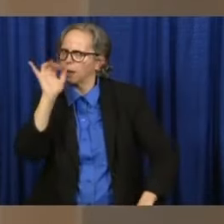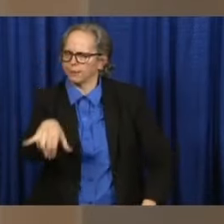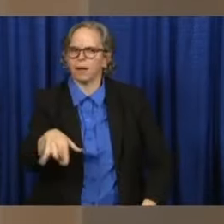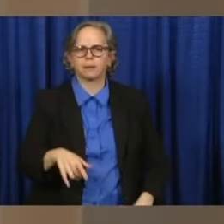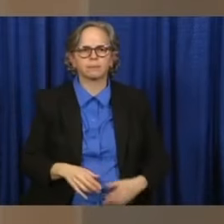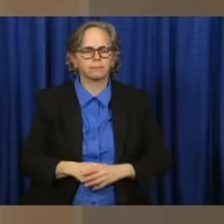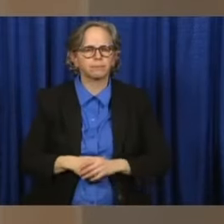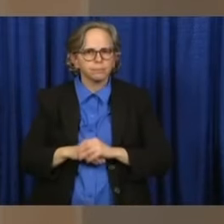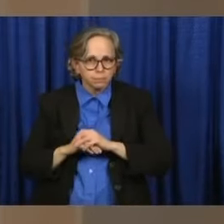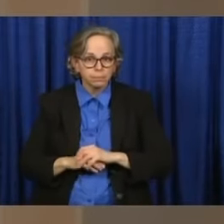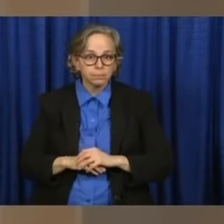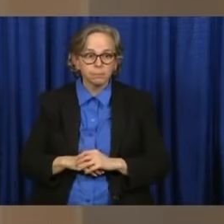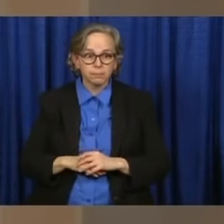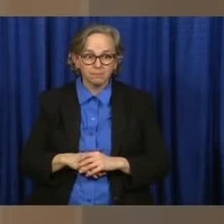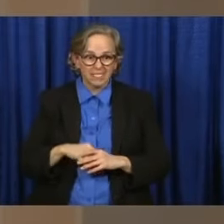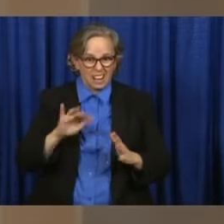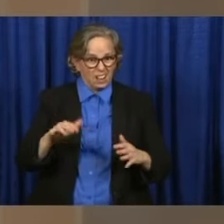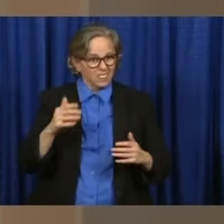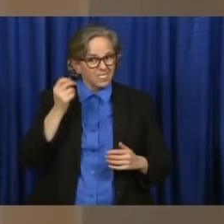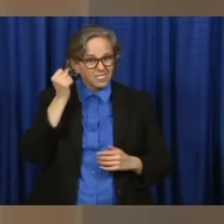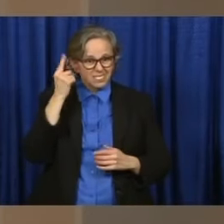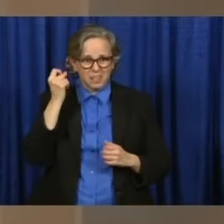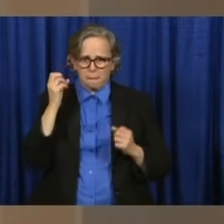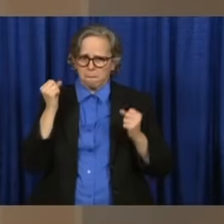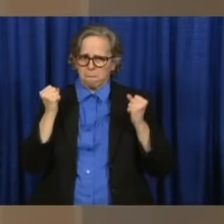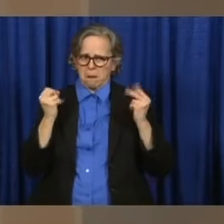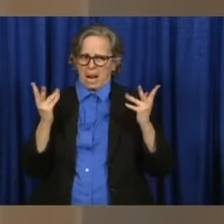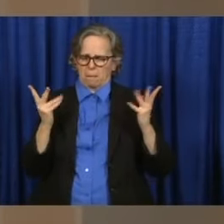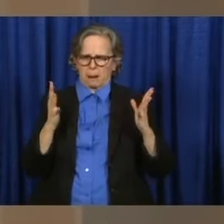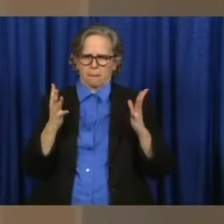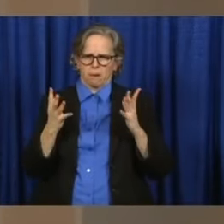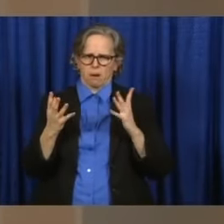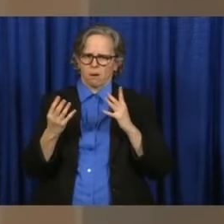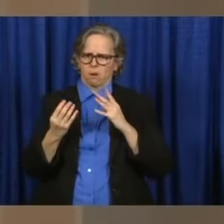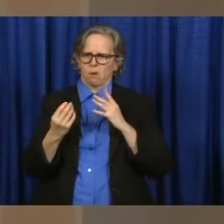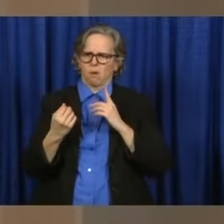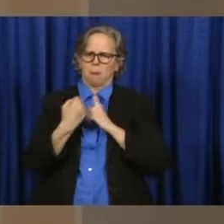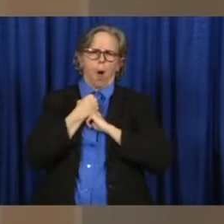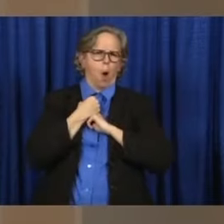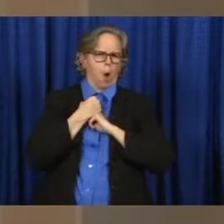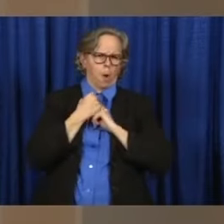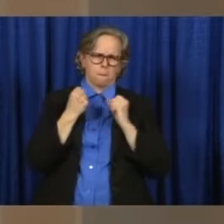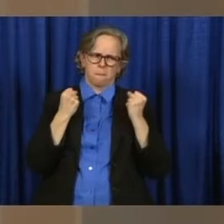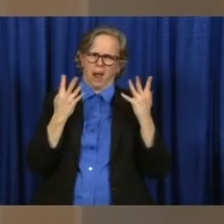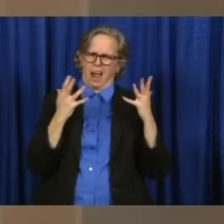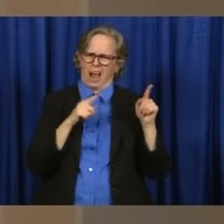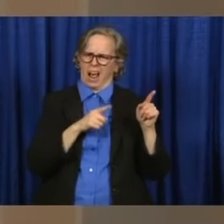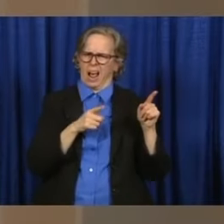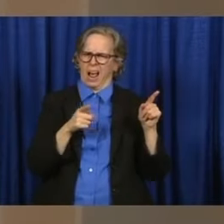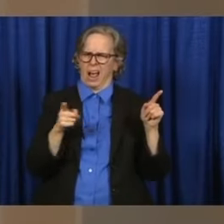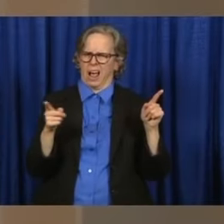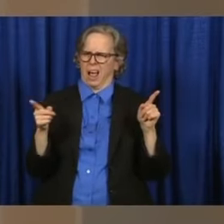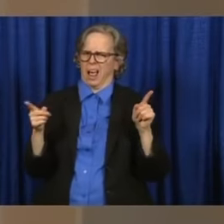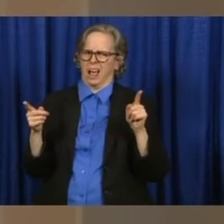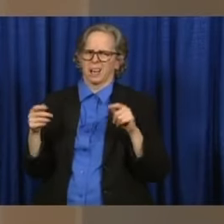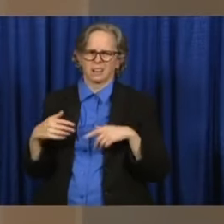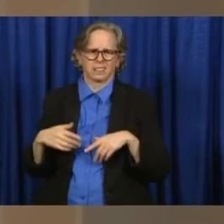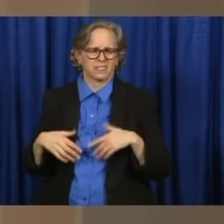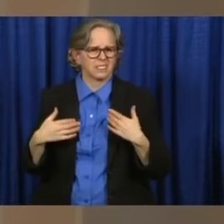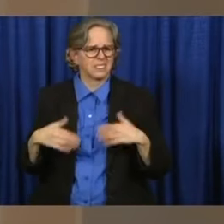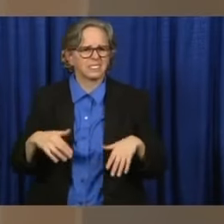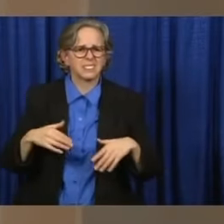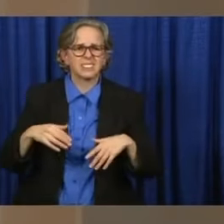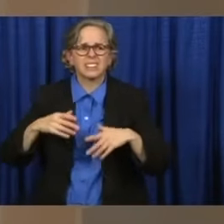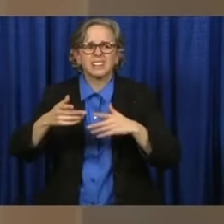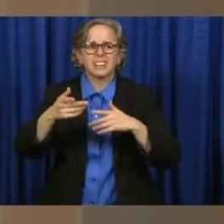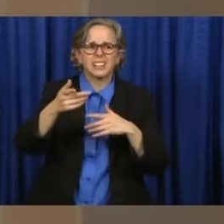and on a larger scale, we know that there are also employers out there who are trying to